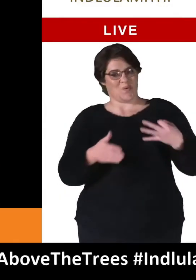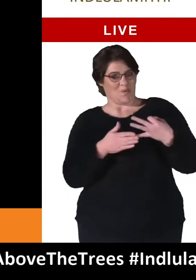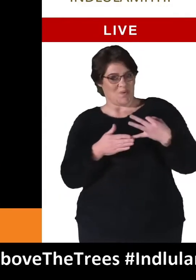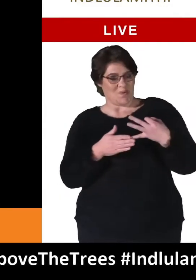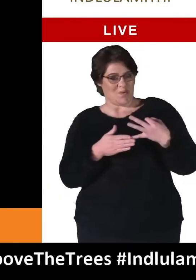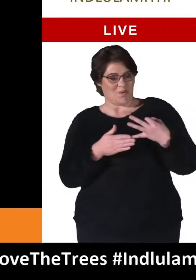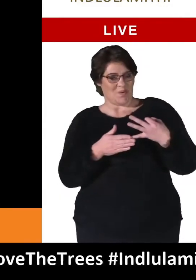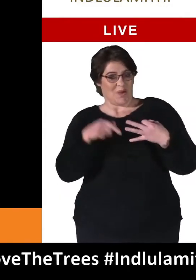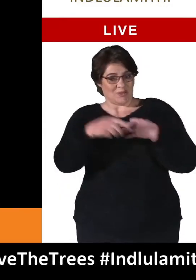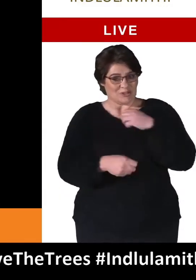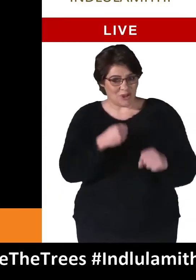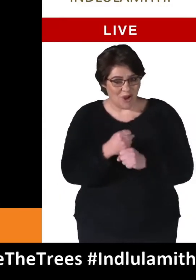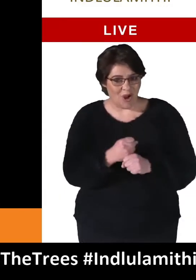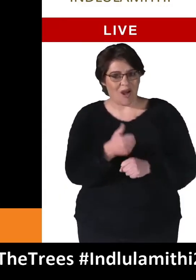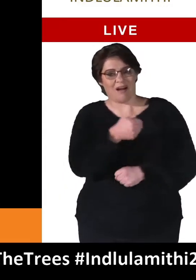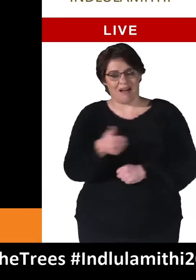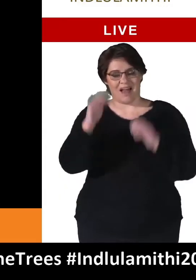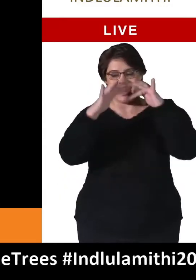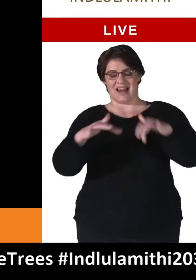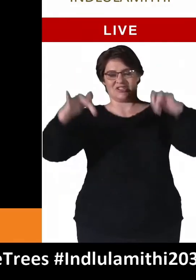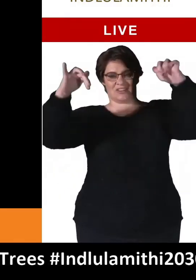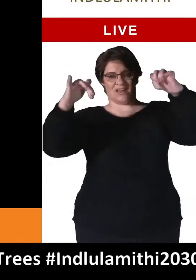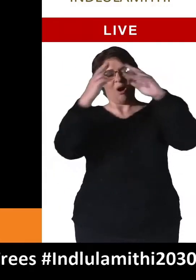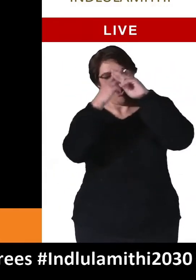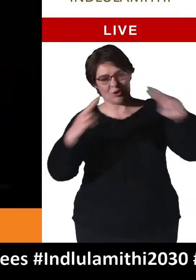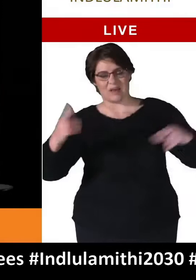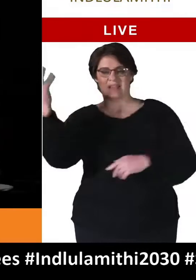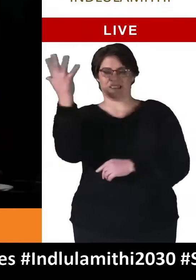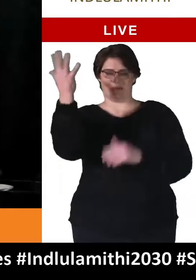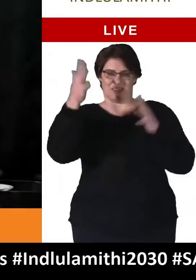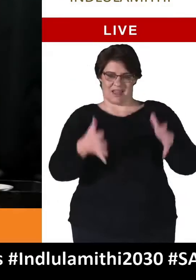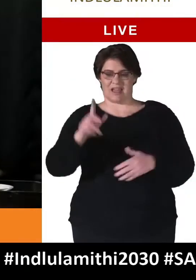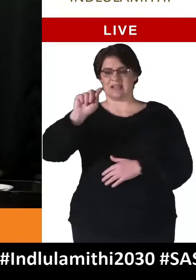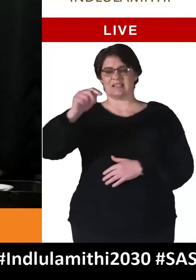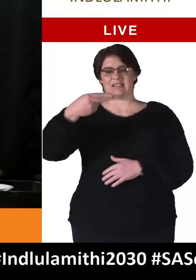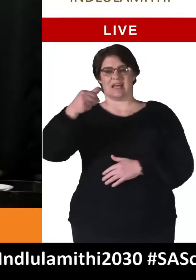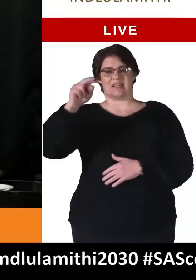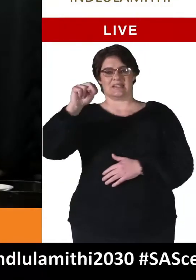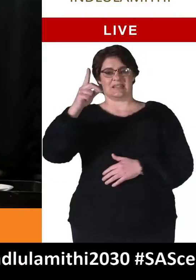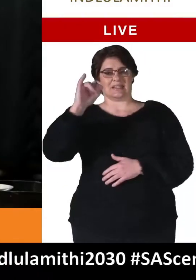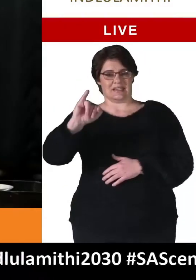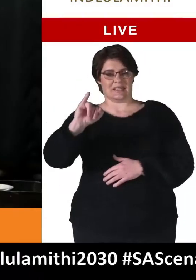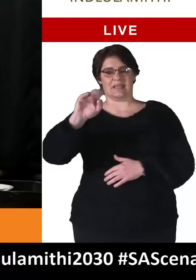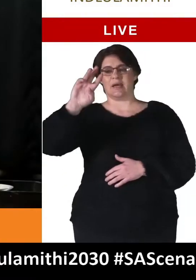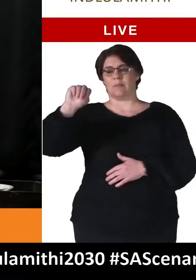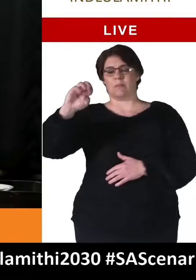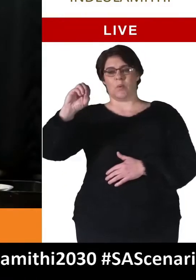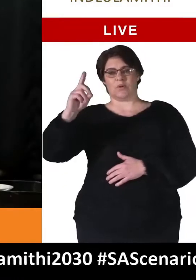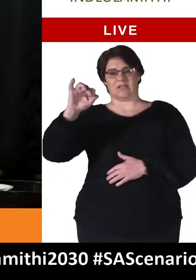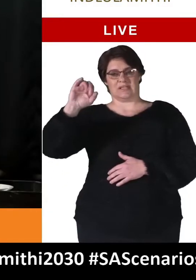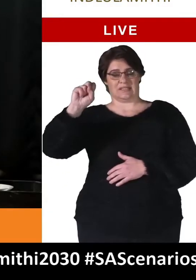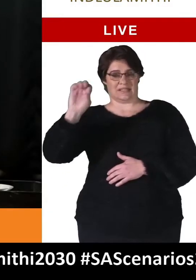have the head of the legislature, the Honorable Speaker Tandy Modise. And that in